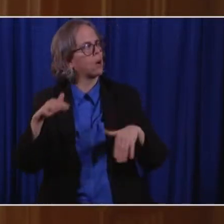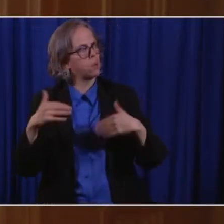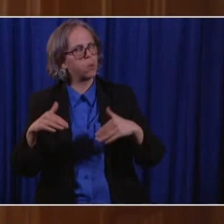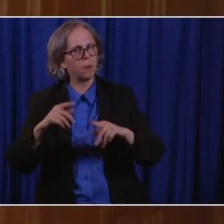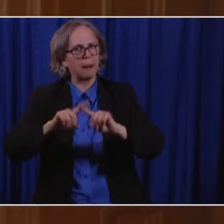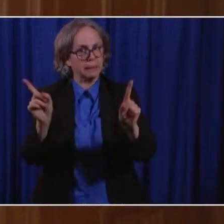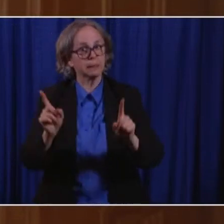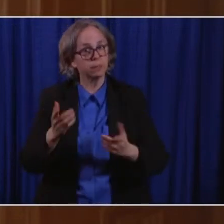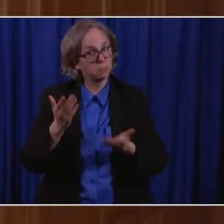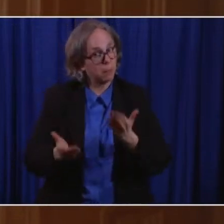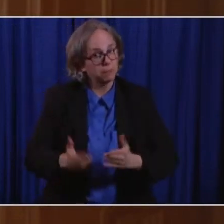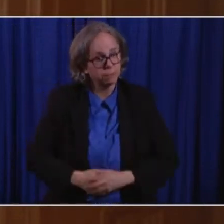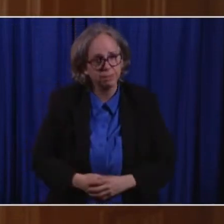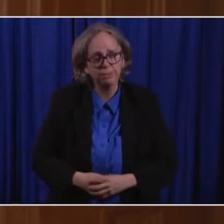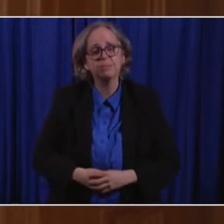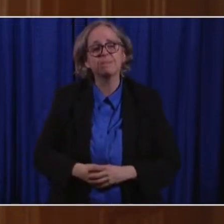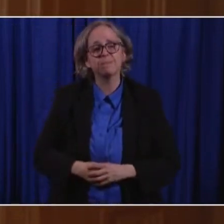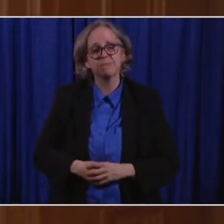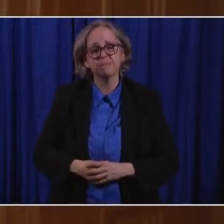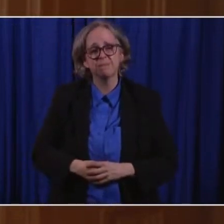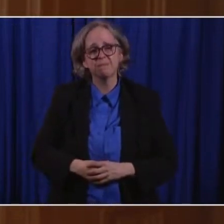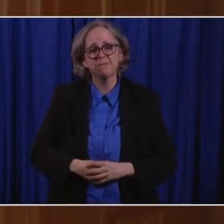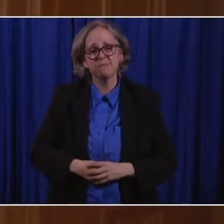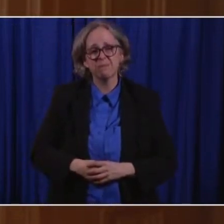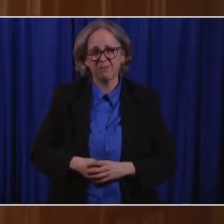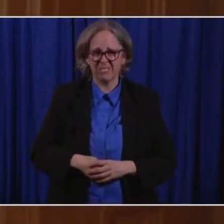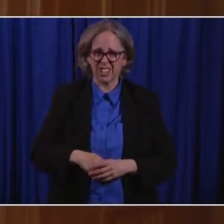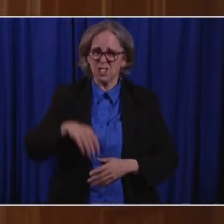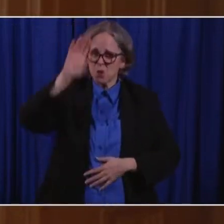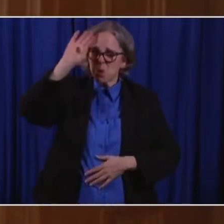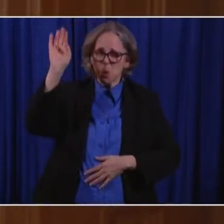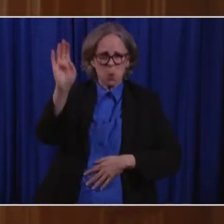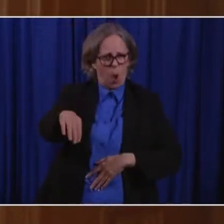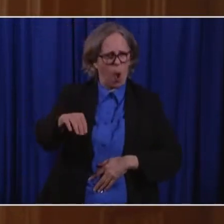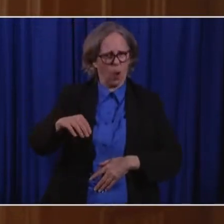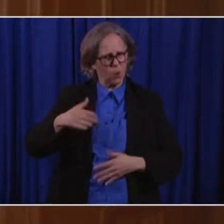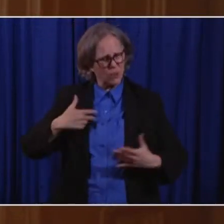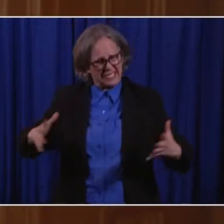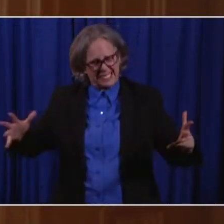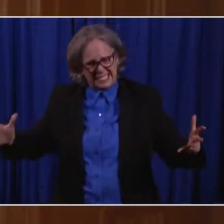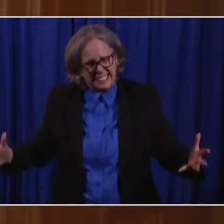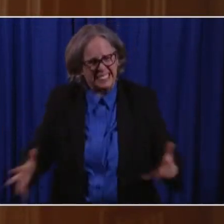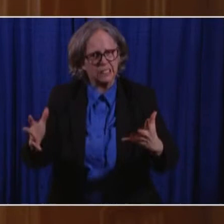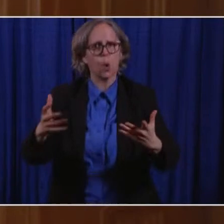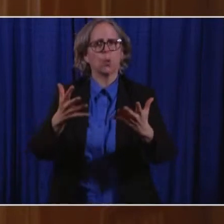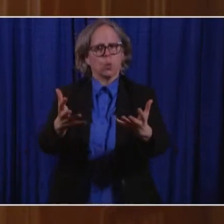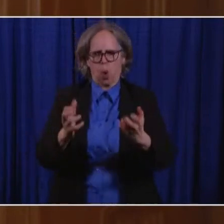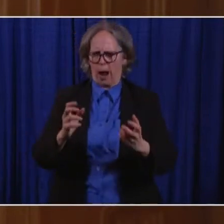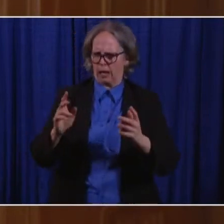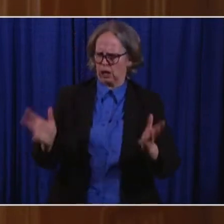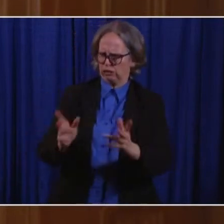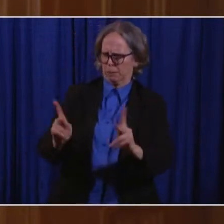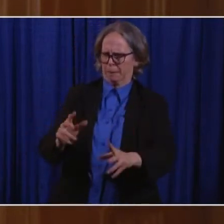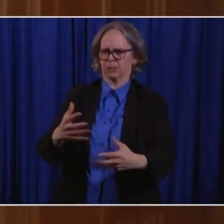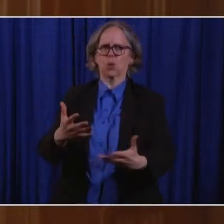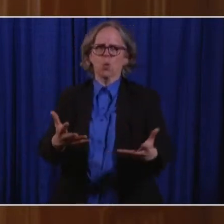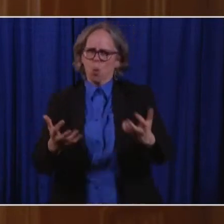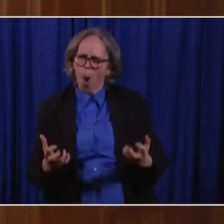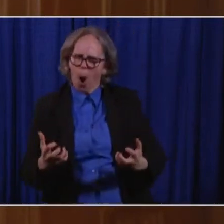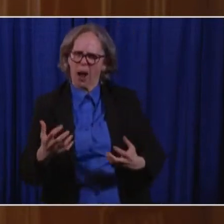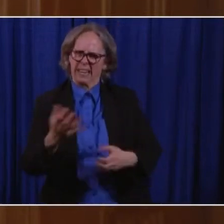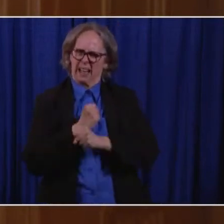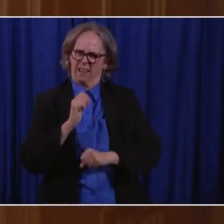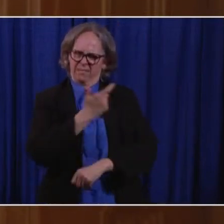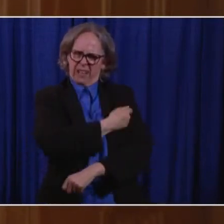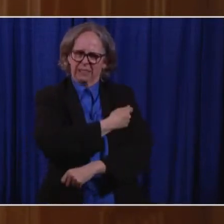getting vaccinated. And so tonight, I'm asking businesses across Ohio to reach out, offer incentives to get